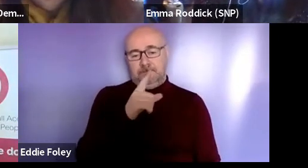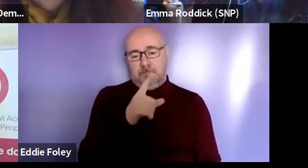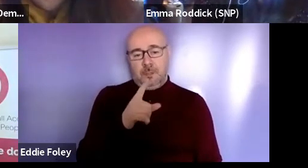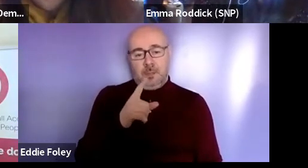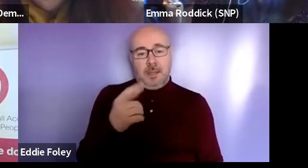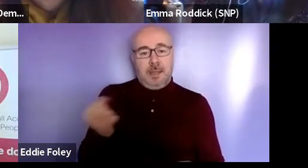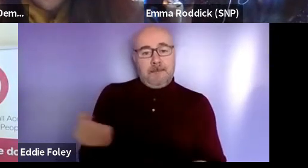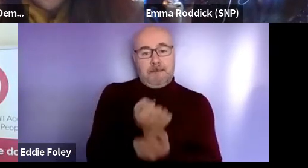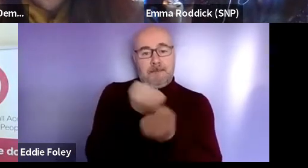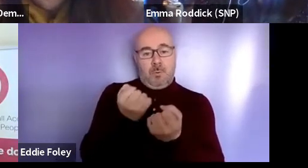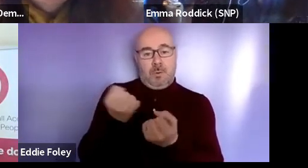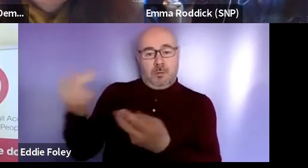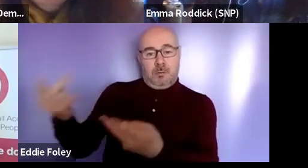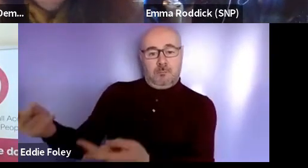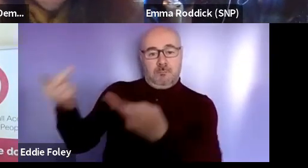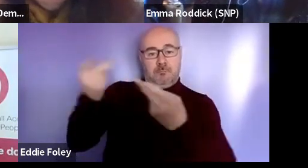have. It's going to be